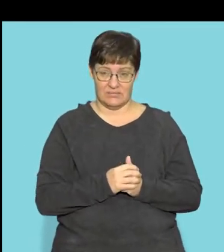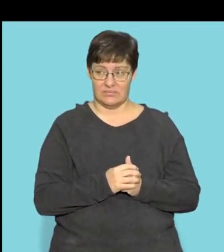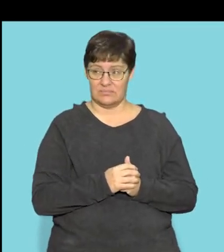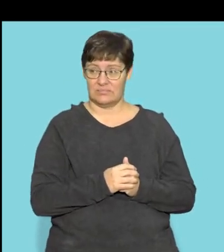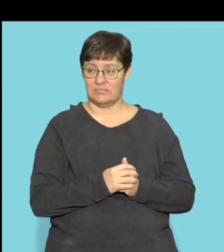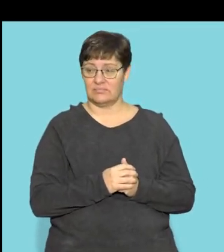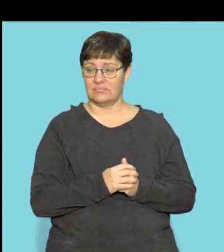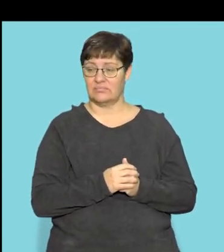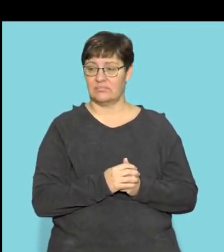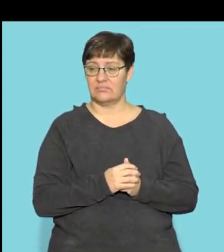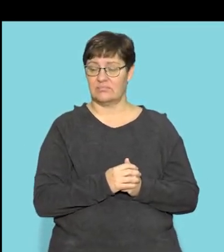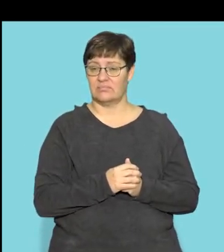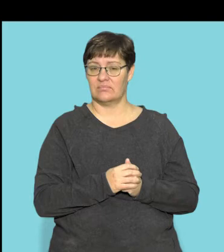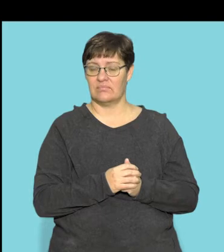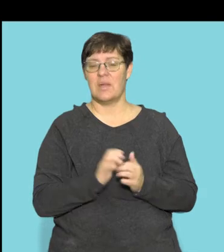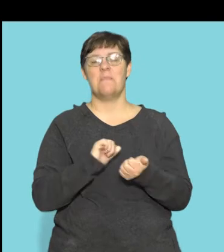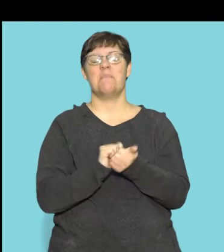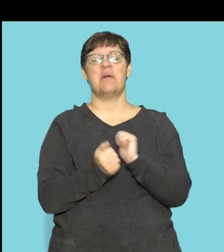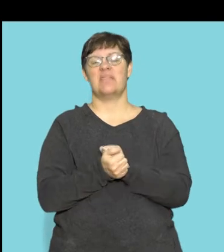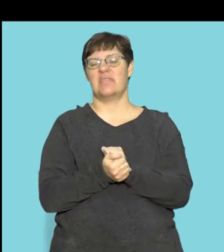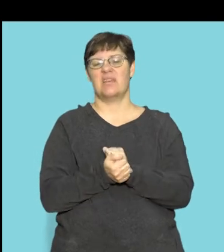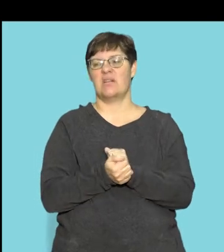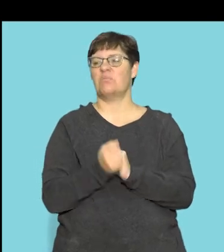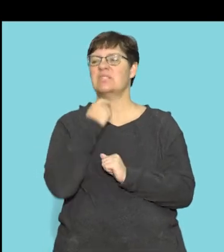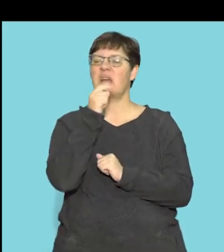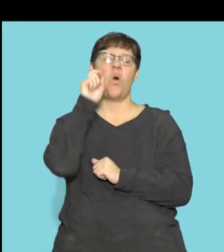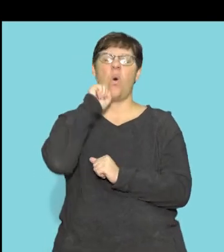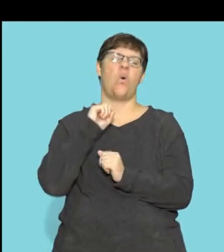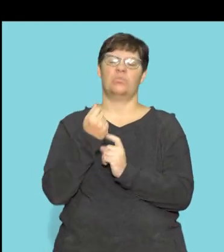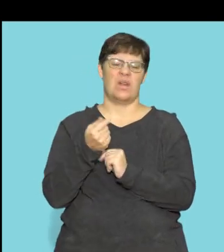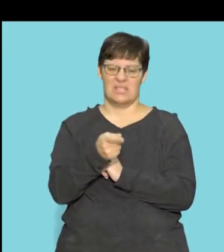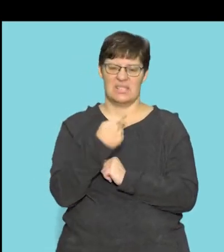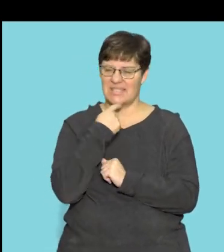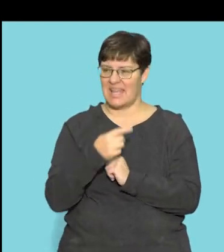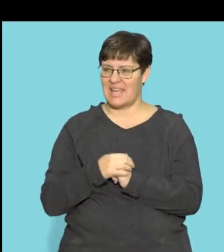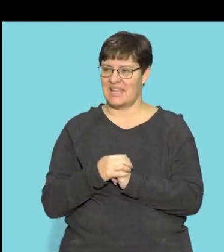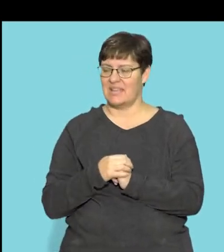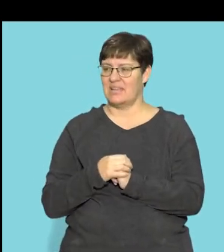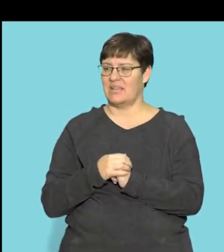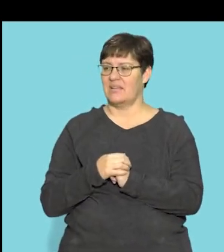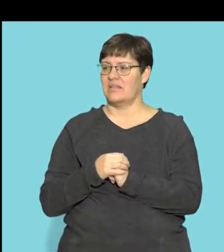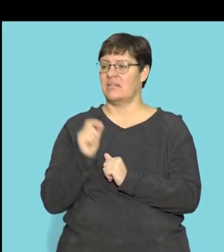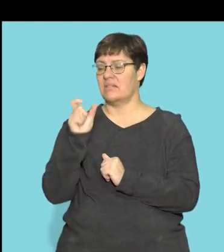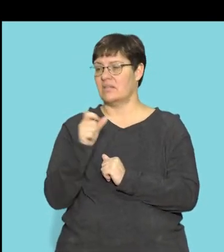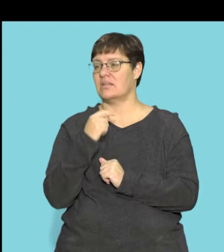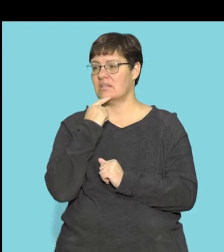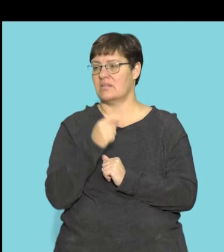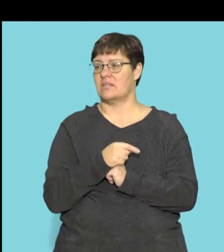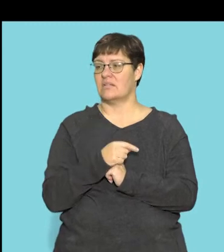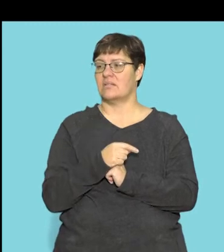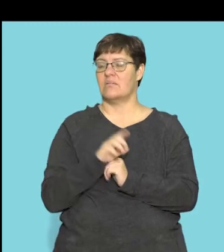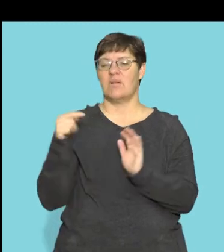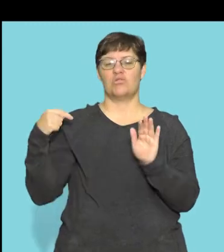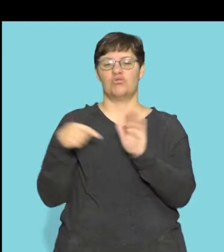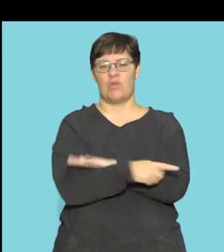price, right? Old price. But in maths, financial maths, we don't really call it the old price. Let's just use the correct